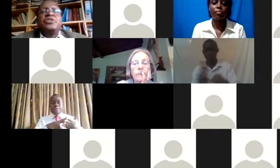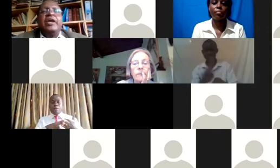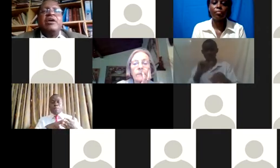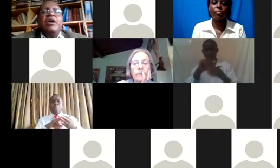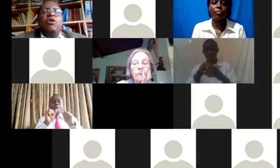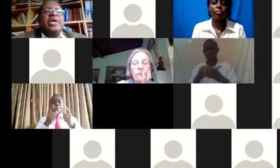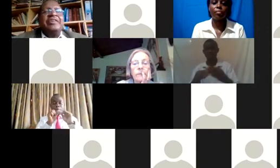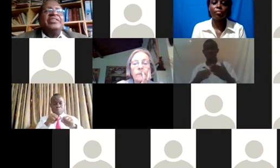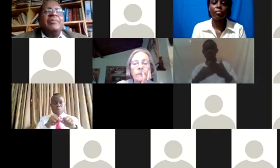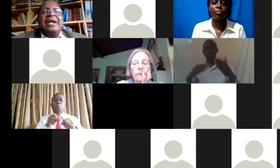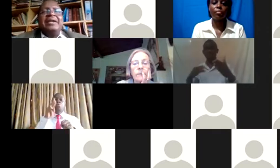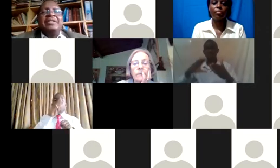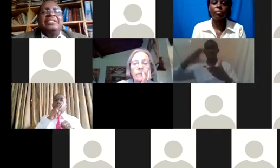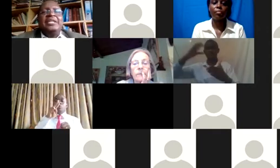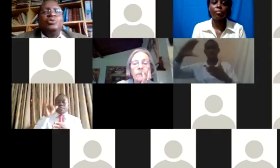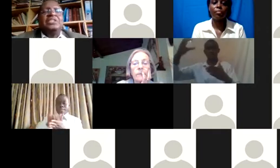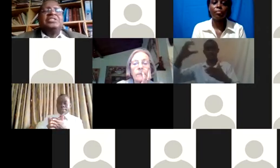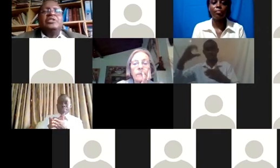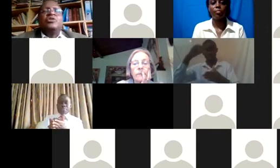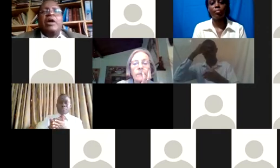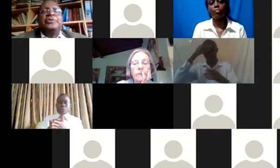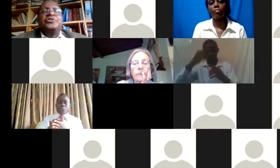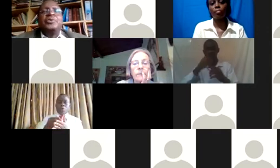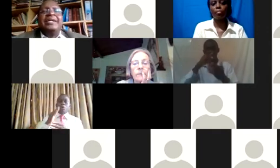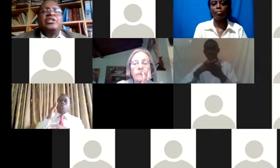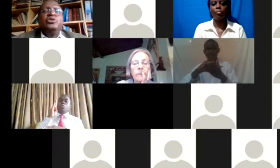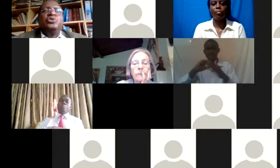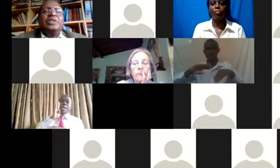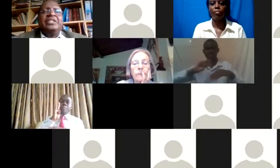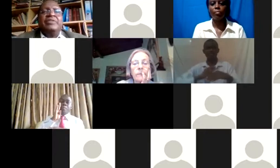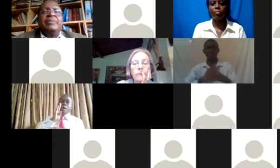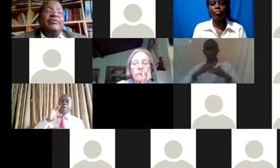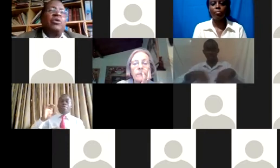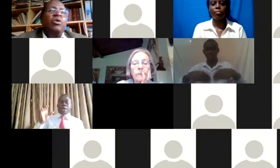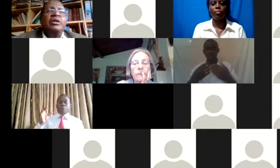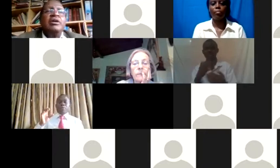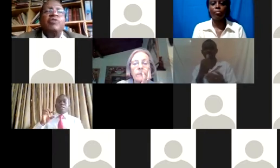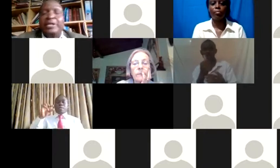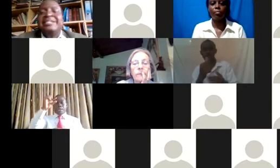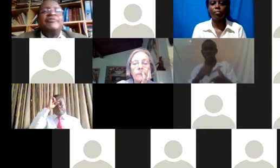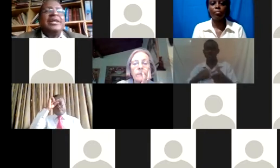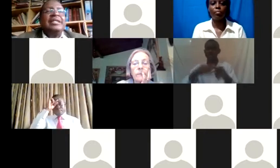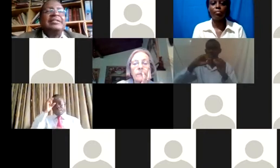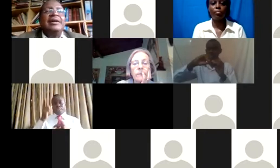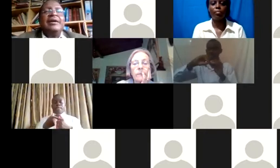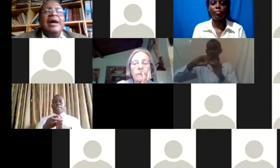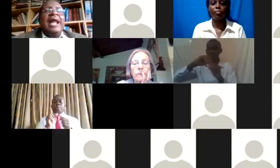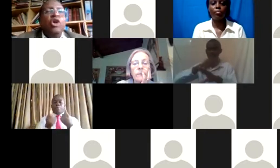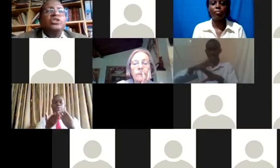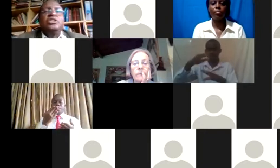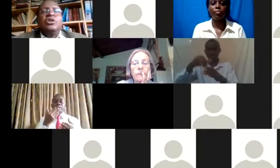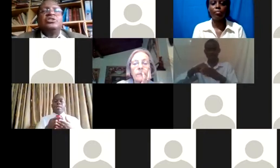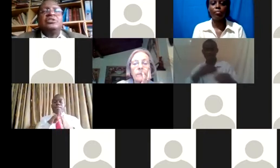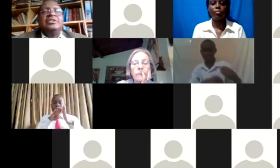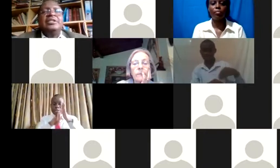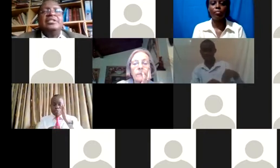to say, oh, we are giving them money, but they just waste it in corruption, so we can reduce what we give them after all, forgetting the fact that a lot